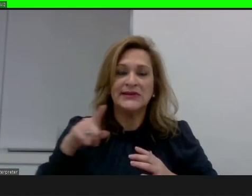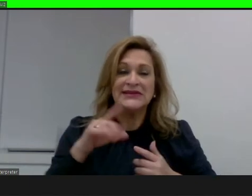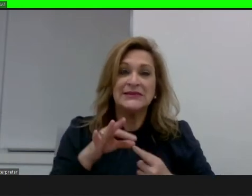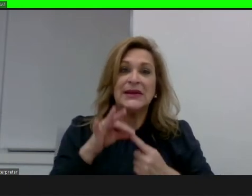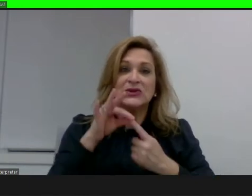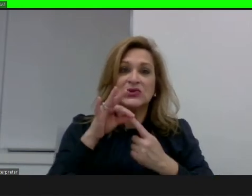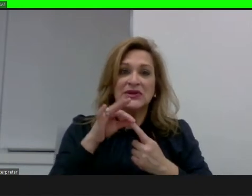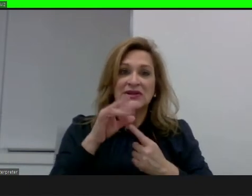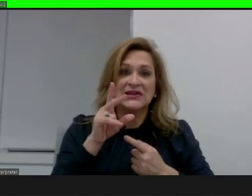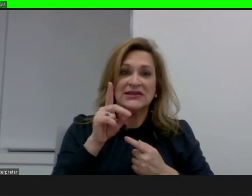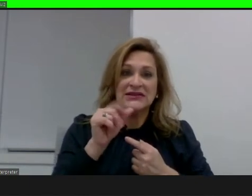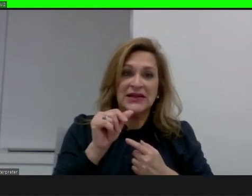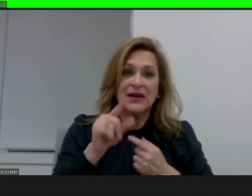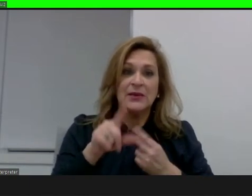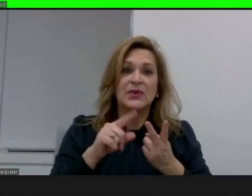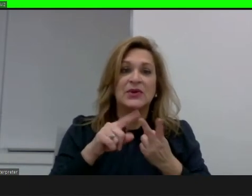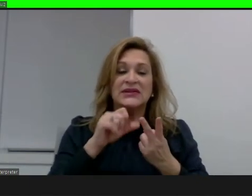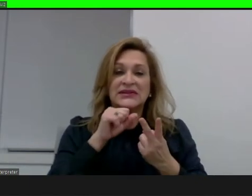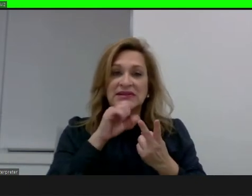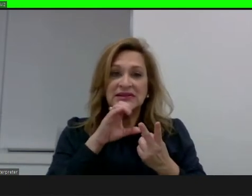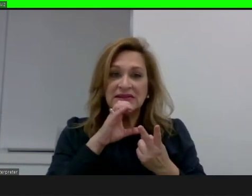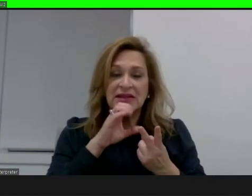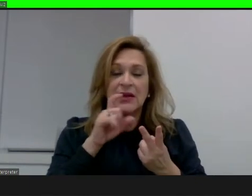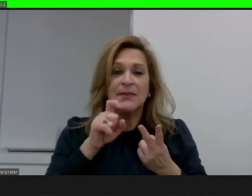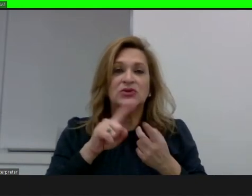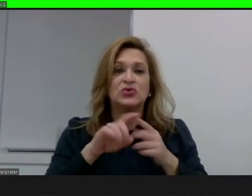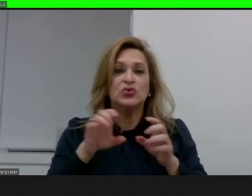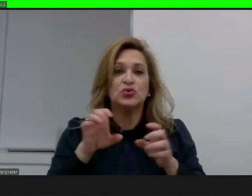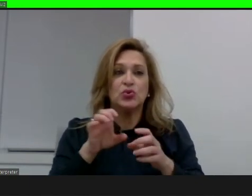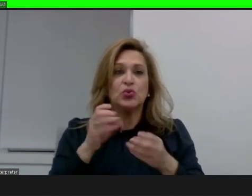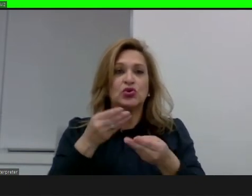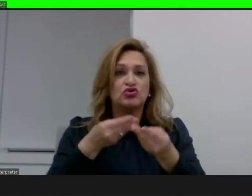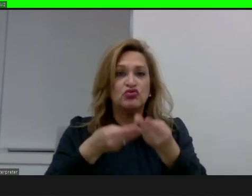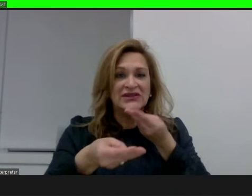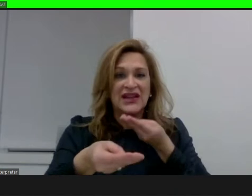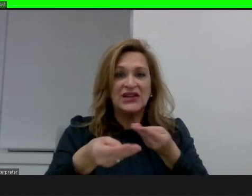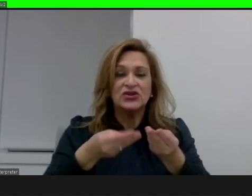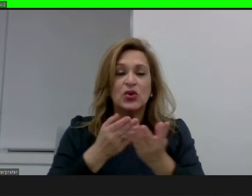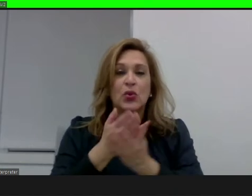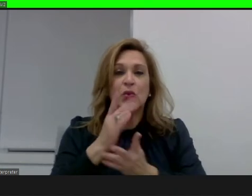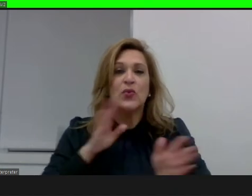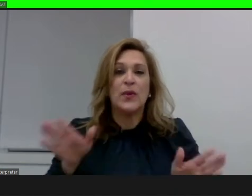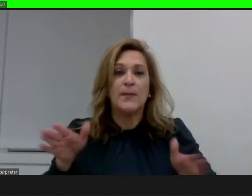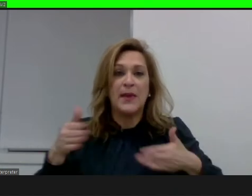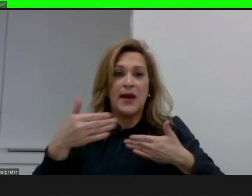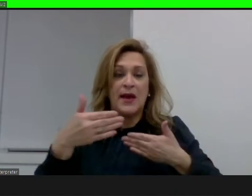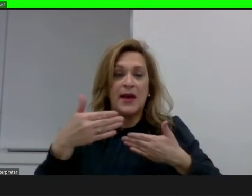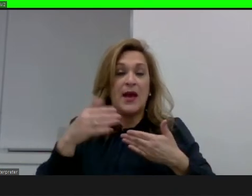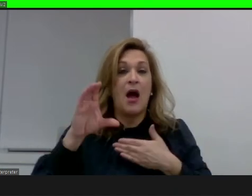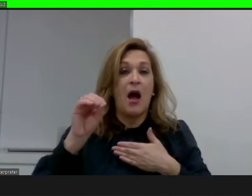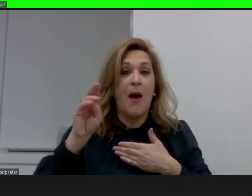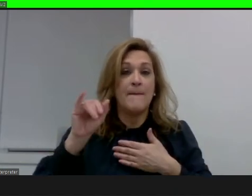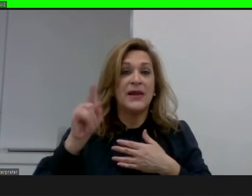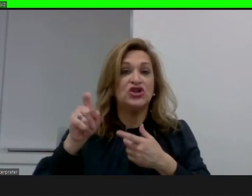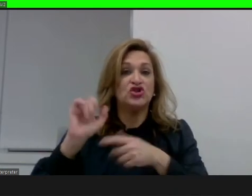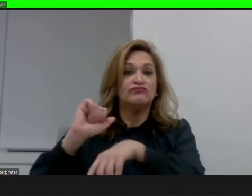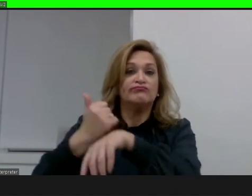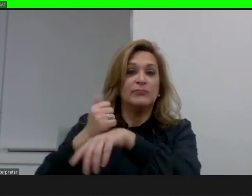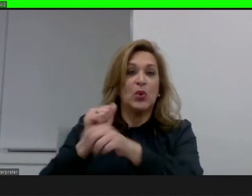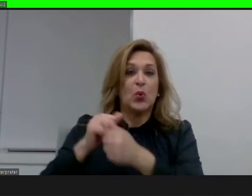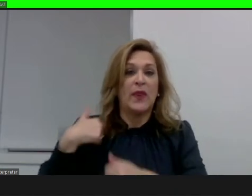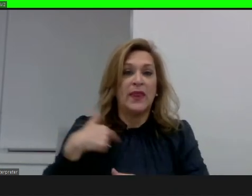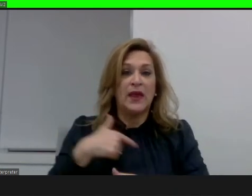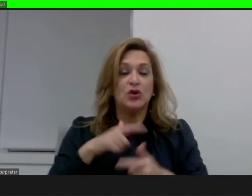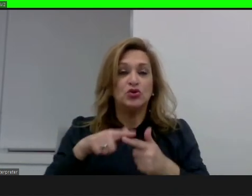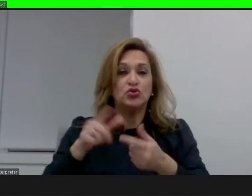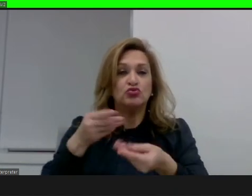to do transactions inside the booths. Omni should be implemented with us to do